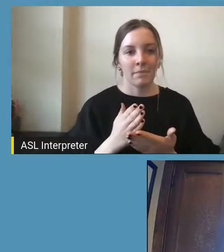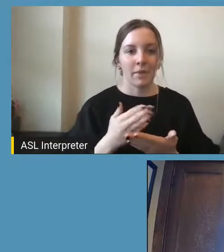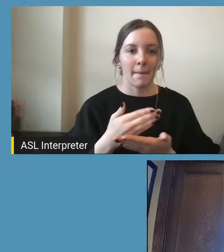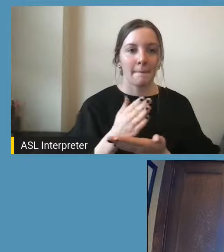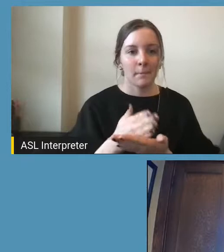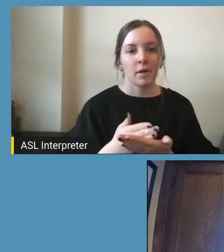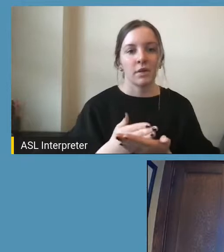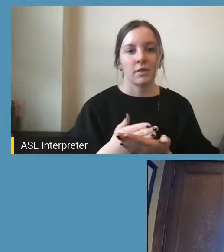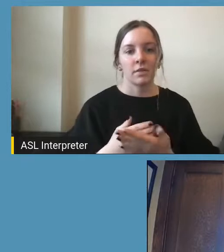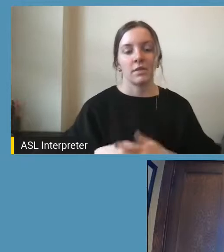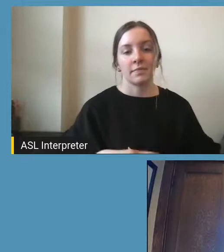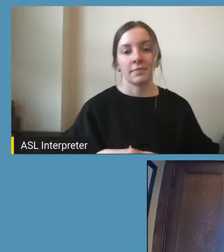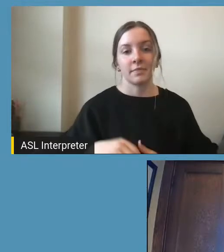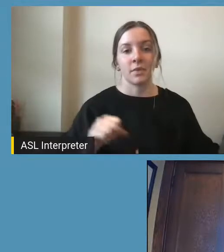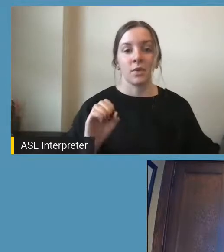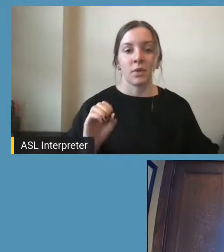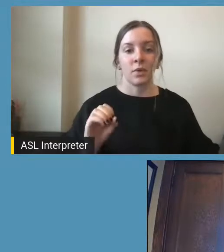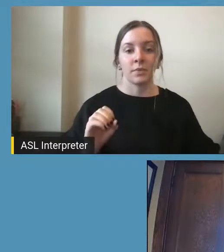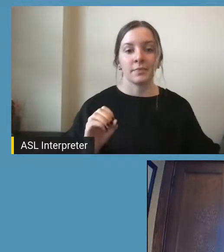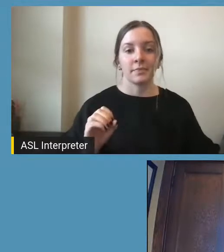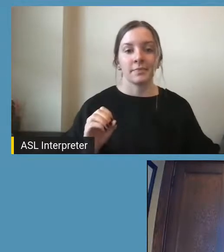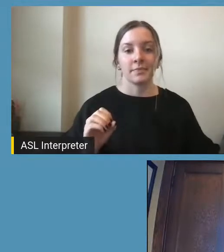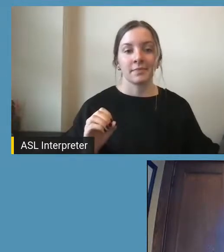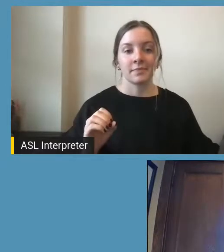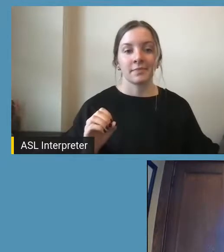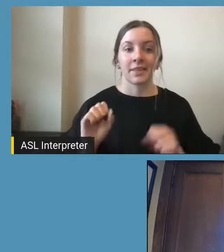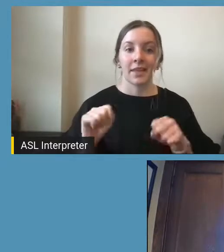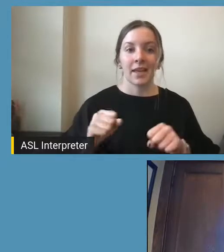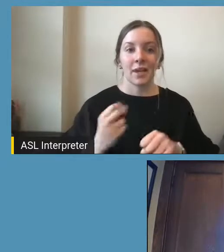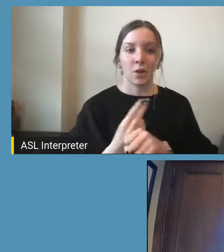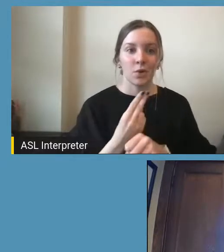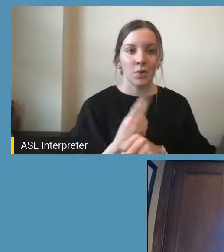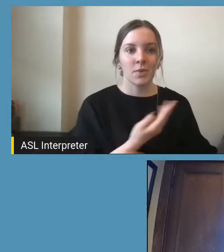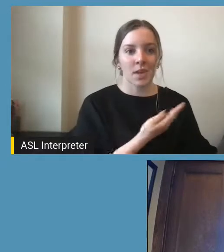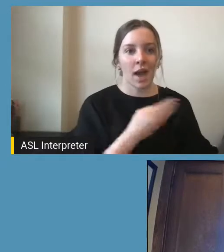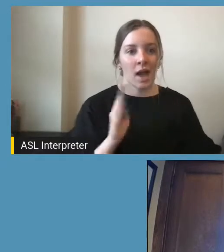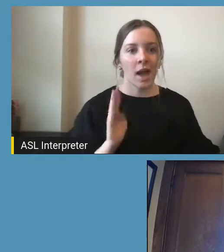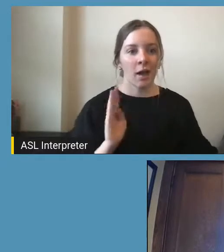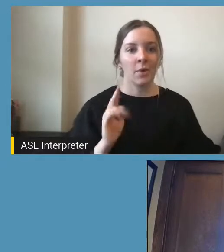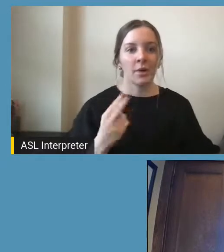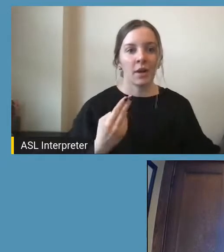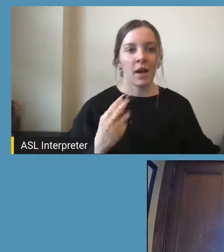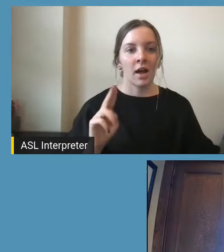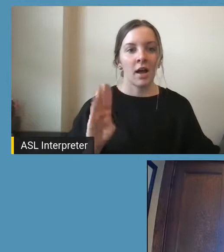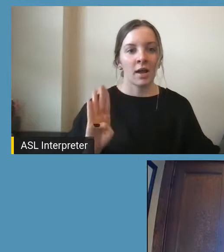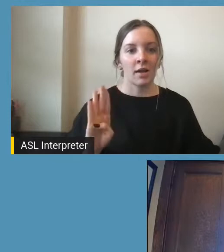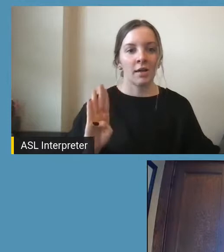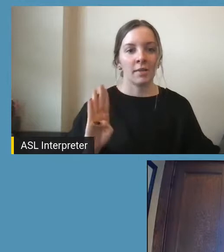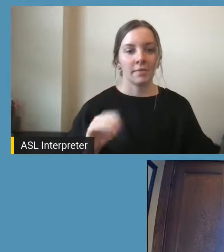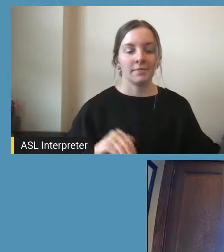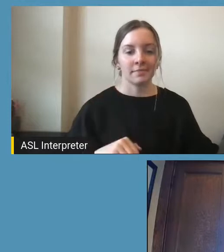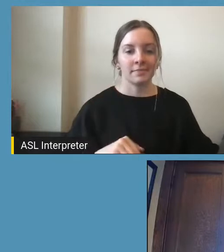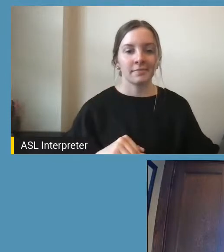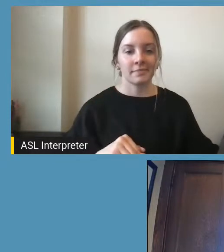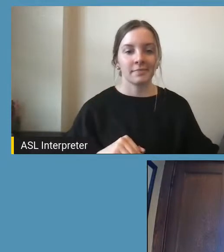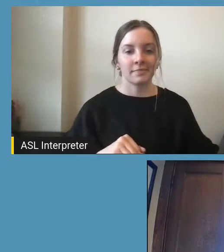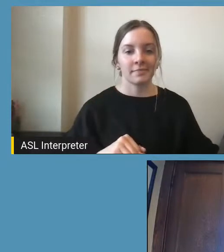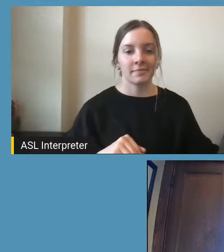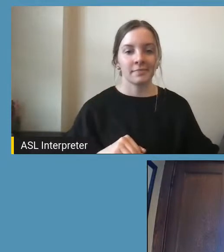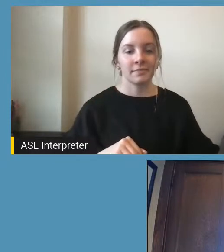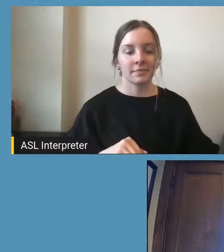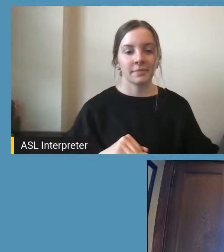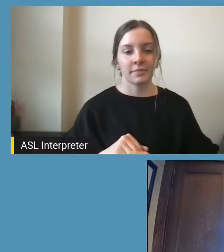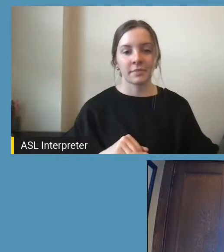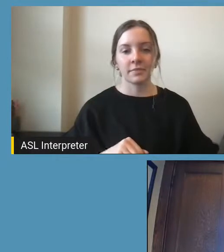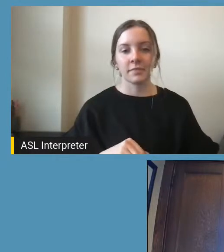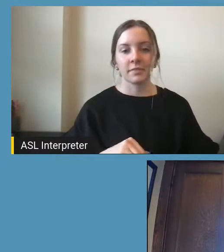further conversation. So the Museum Hub, museum-hub.org is where to go for that, and also to